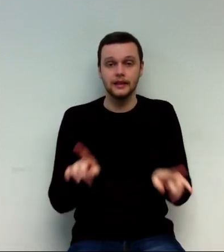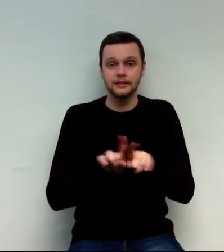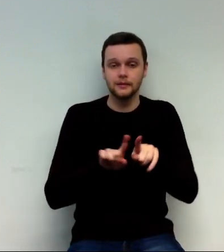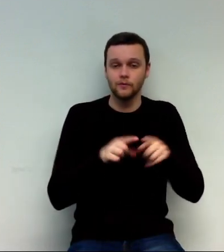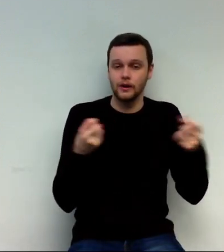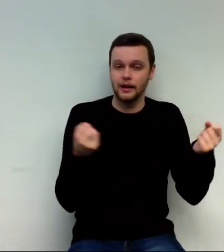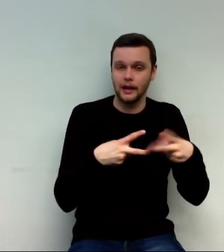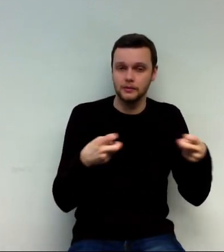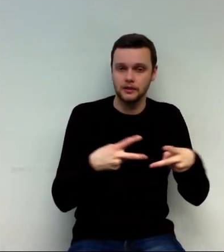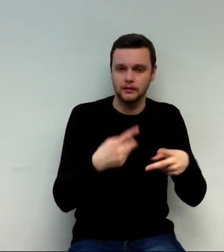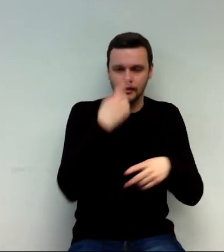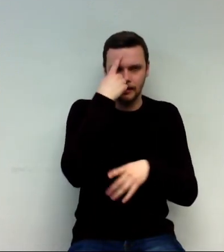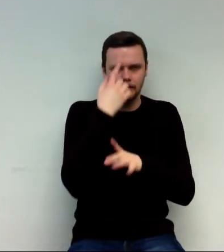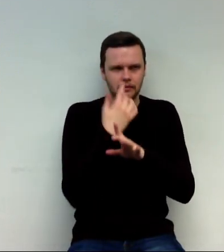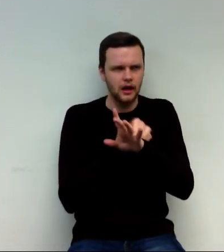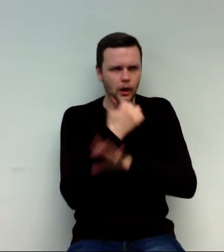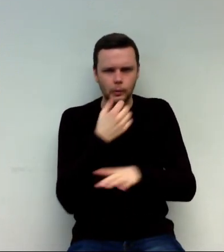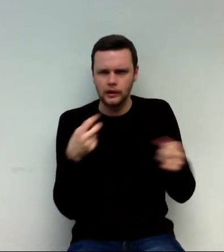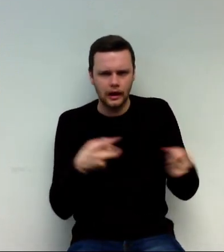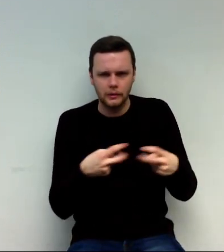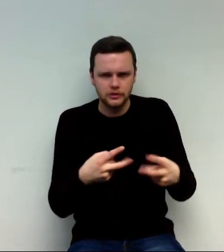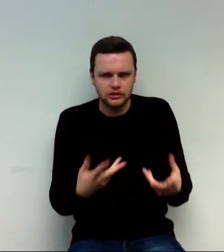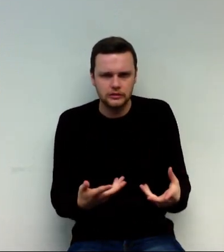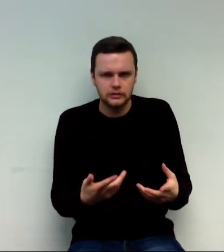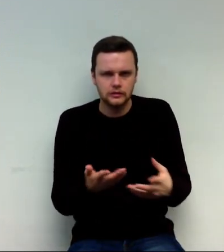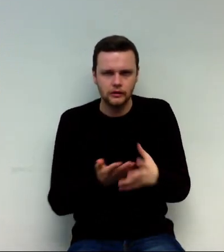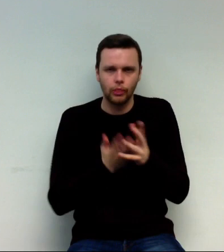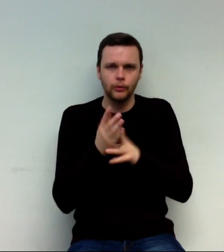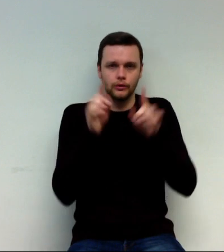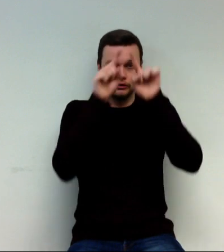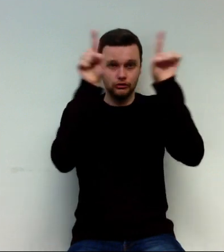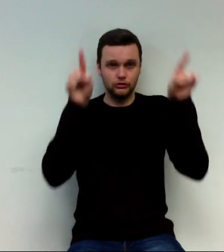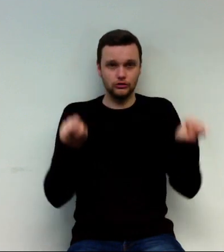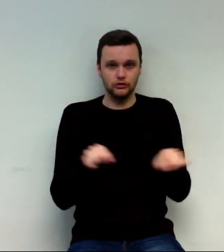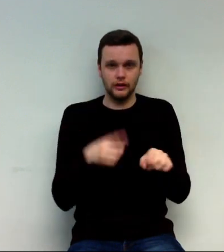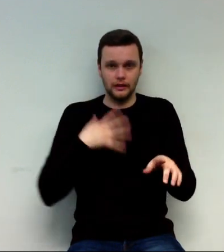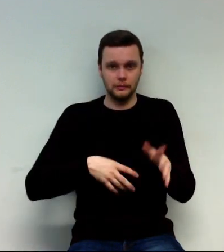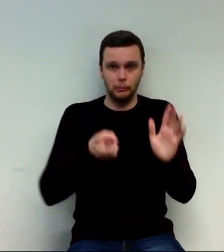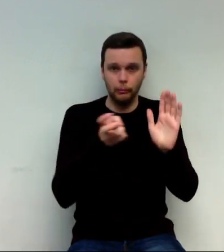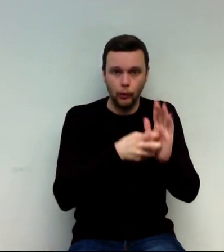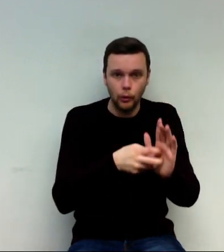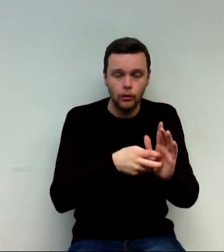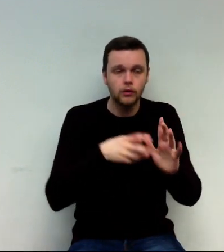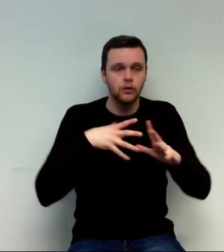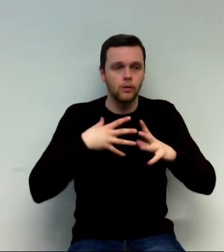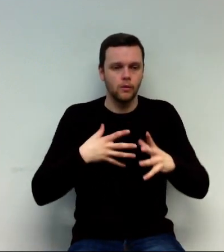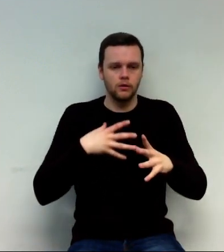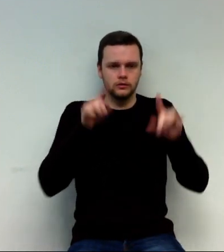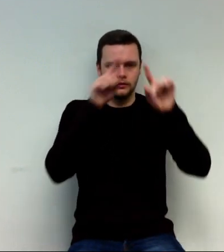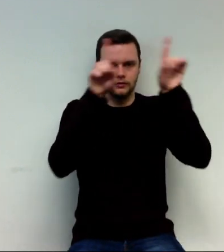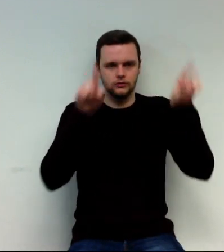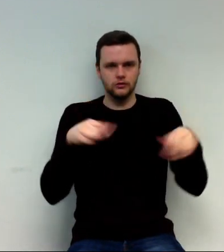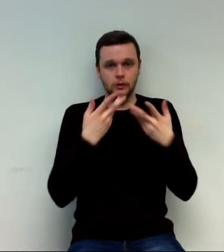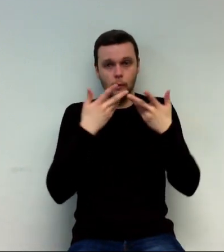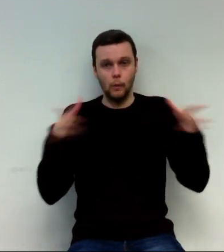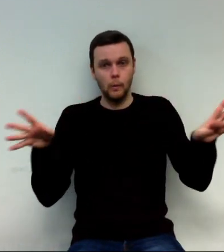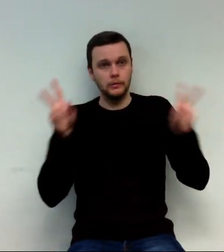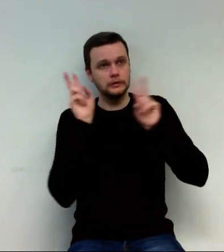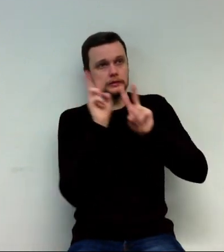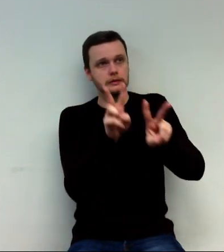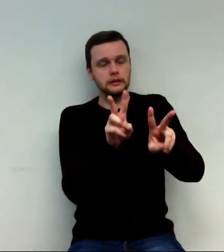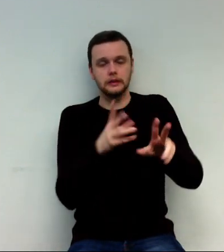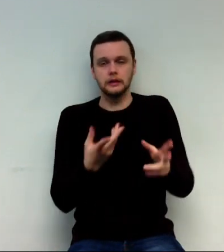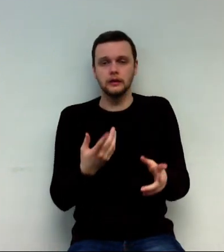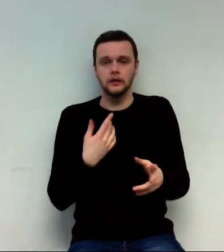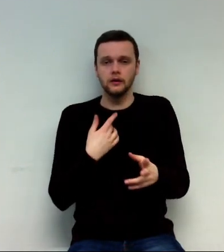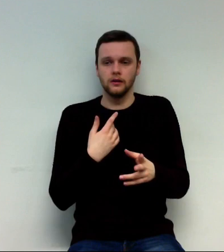know, how is it captioned? Is it a screen that I need to book? Is it a screen that's open for everyone to see?